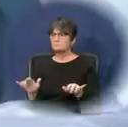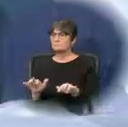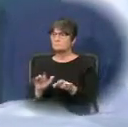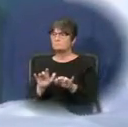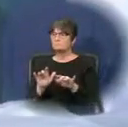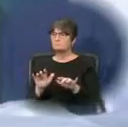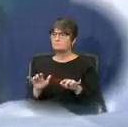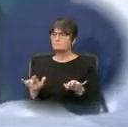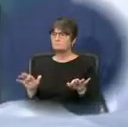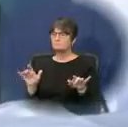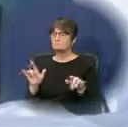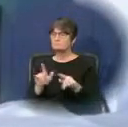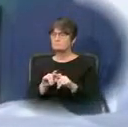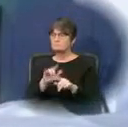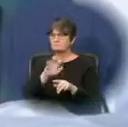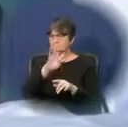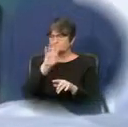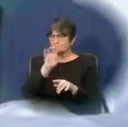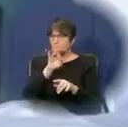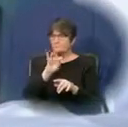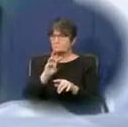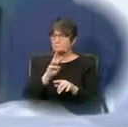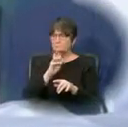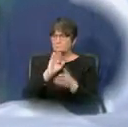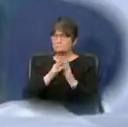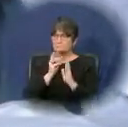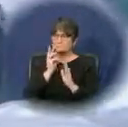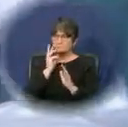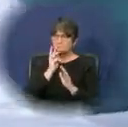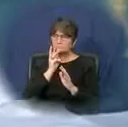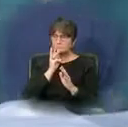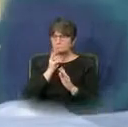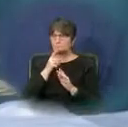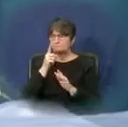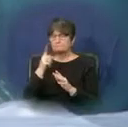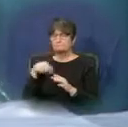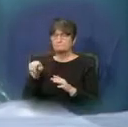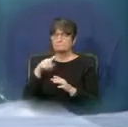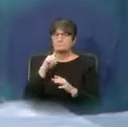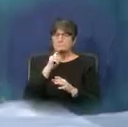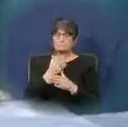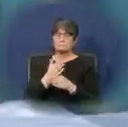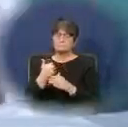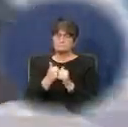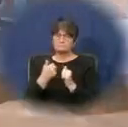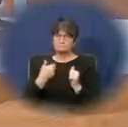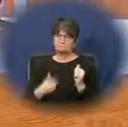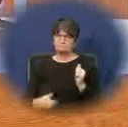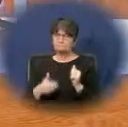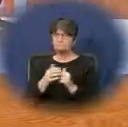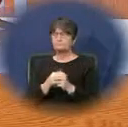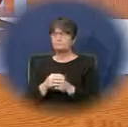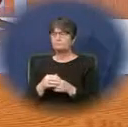By the mysteries whereon we come to share in divinity of Christ, humbled himself to share in our humanity.